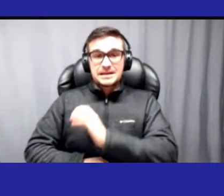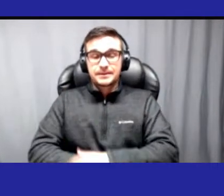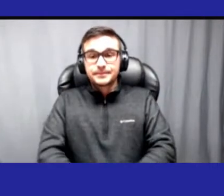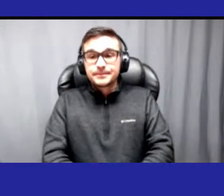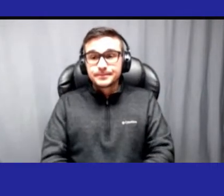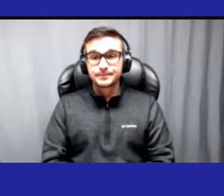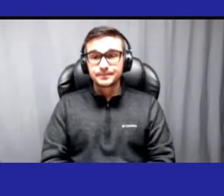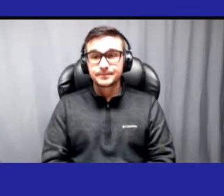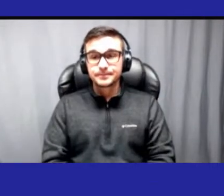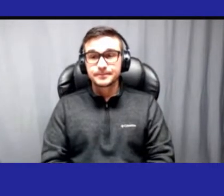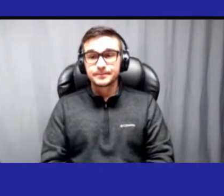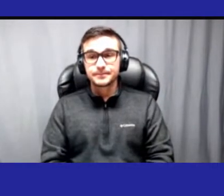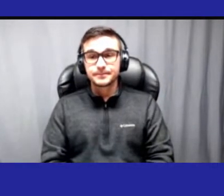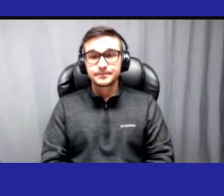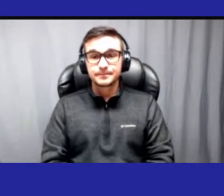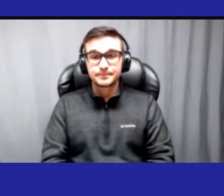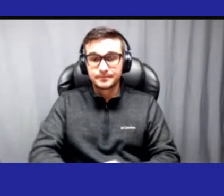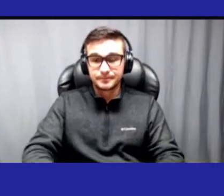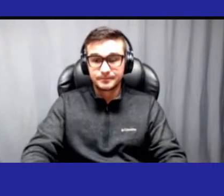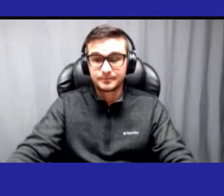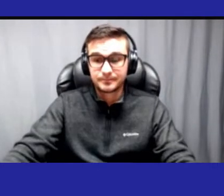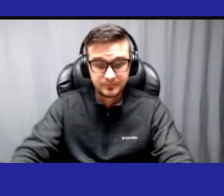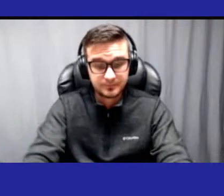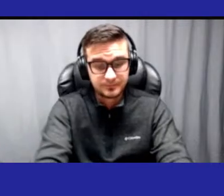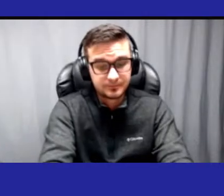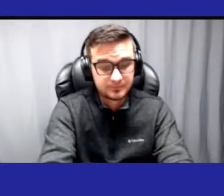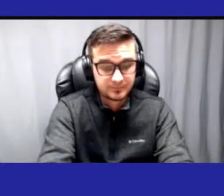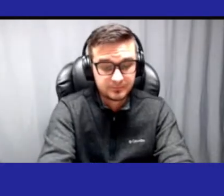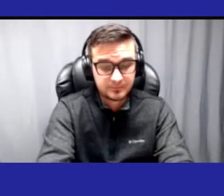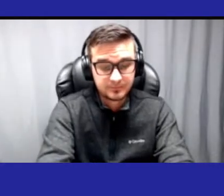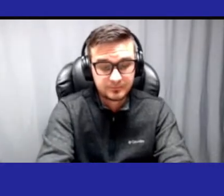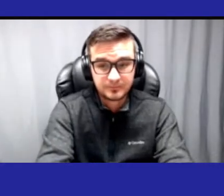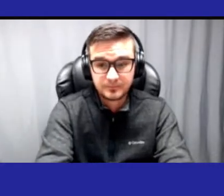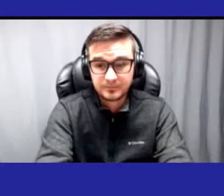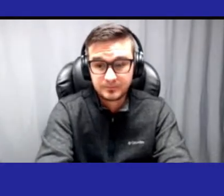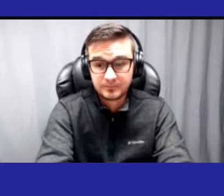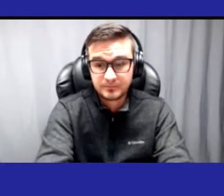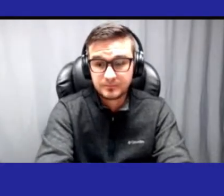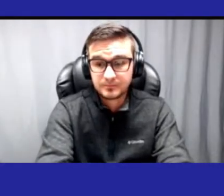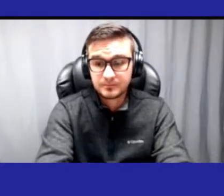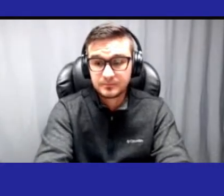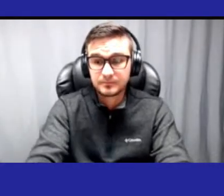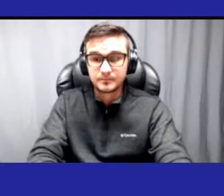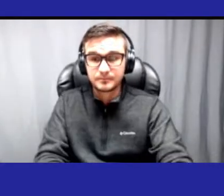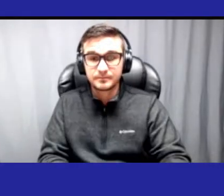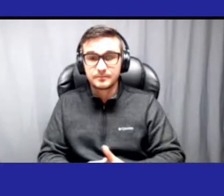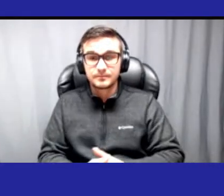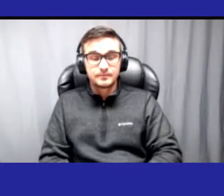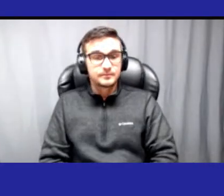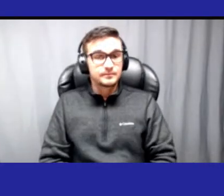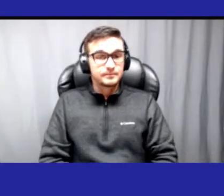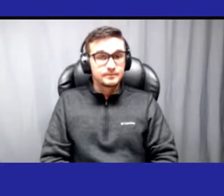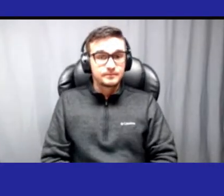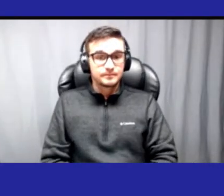Here you see the timeline going to CRC and posting to the city record in July. In August, we had the pre-proposal conference call,